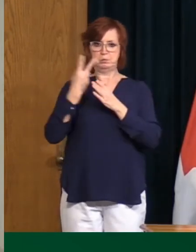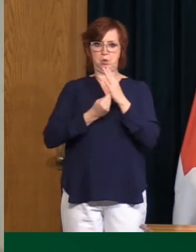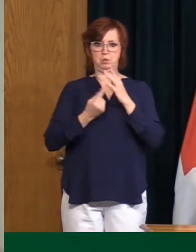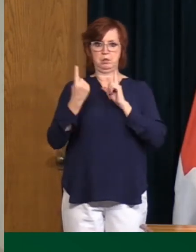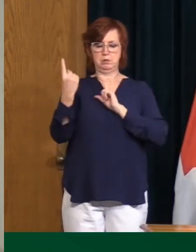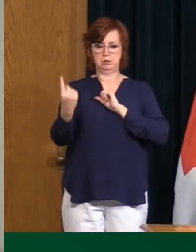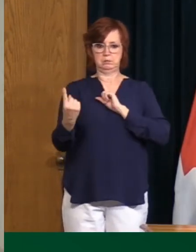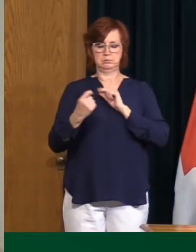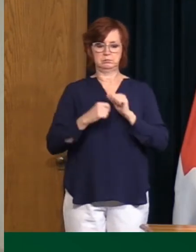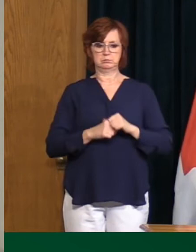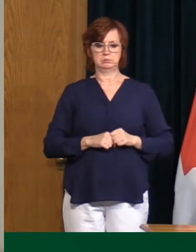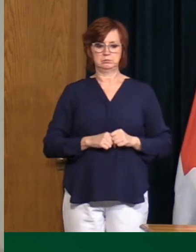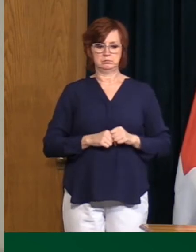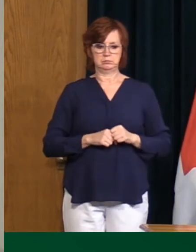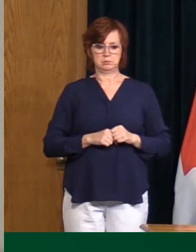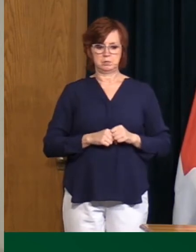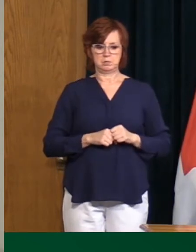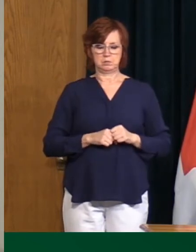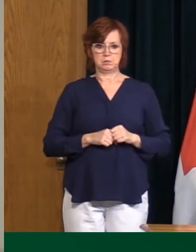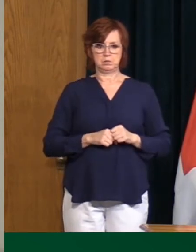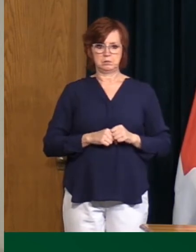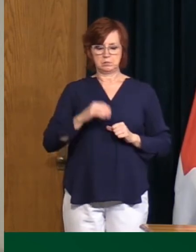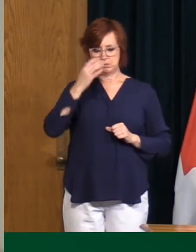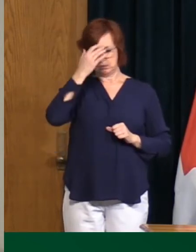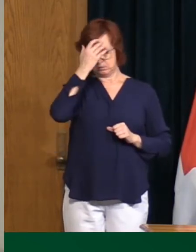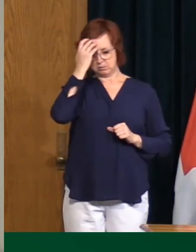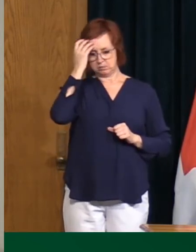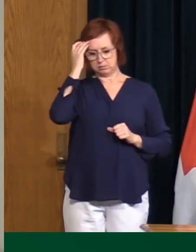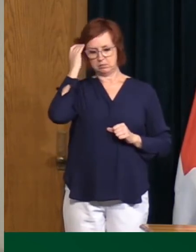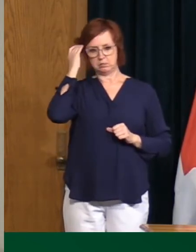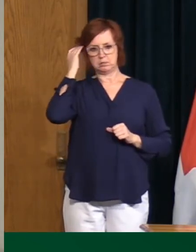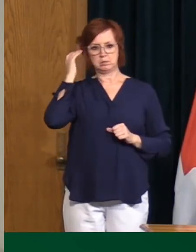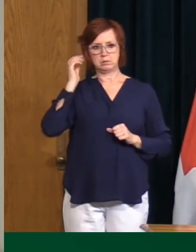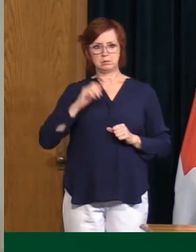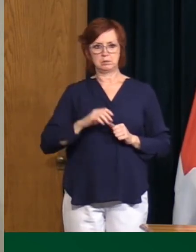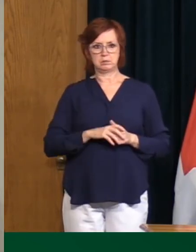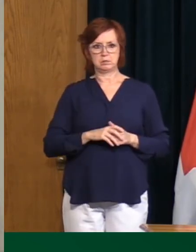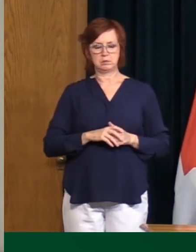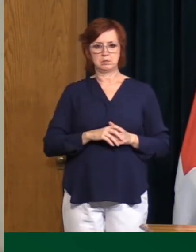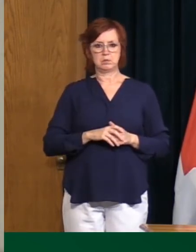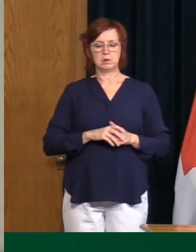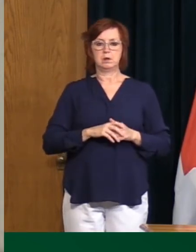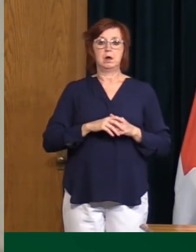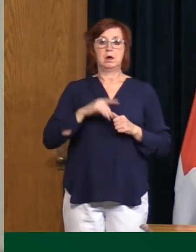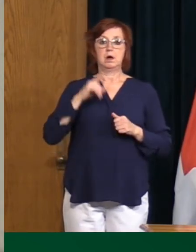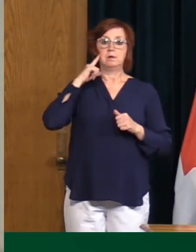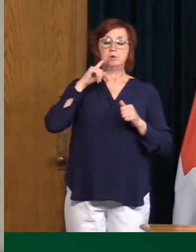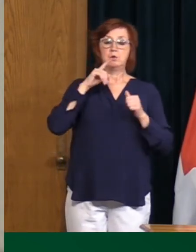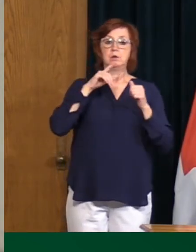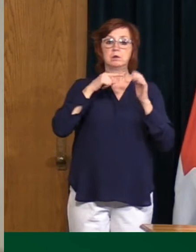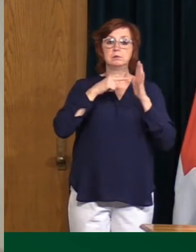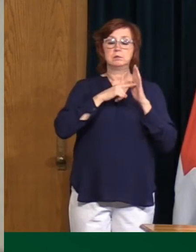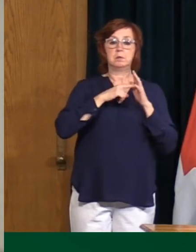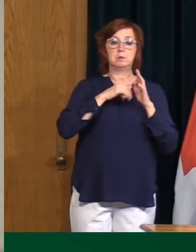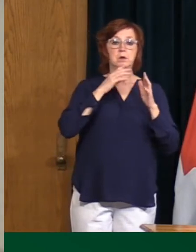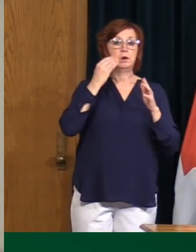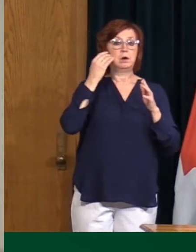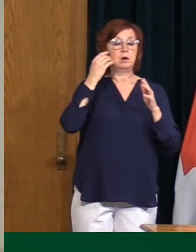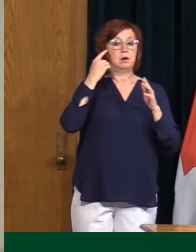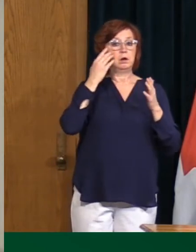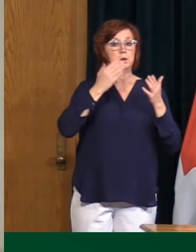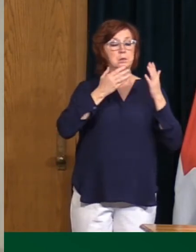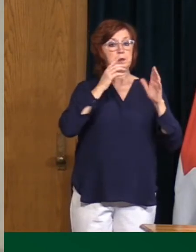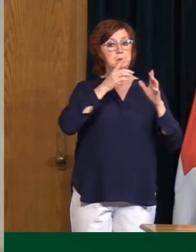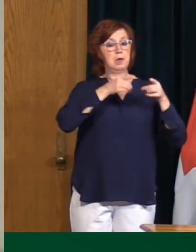some environments, the provider, especially in the healthcare setting, may choose to wear eye protection and a medical mask. And in that case,